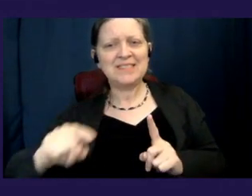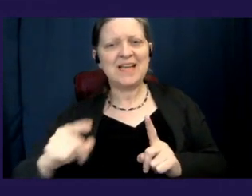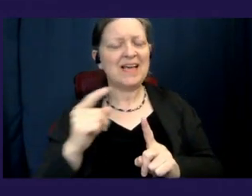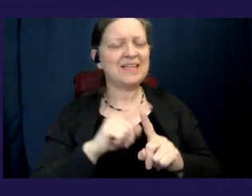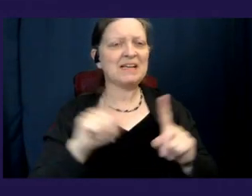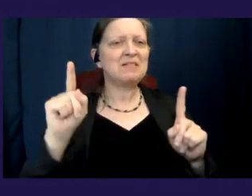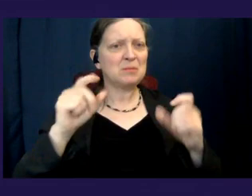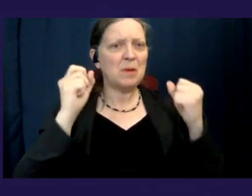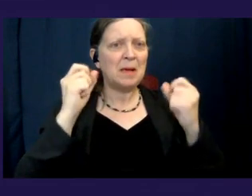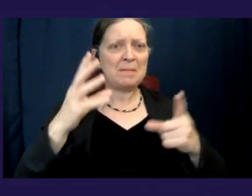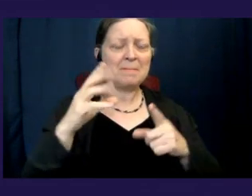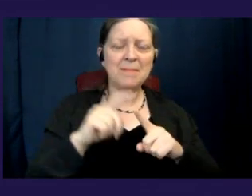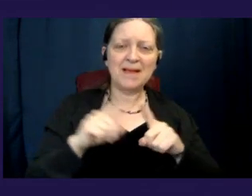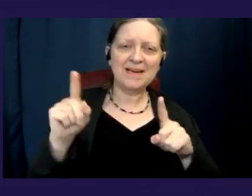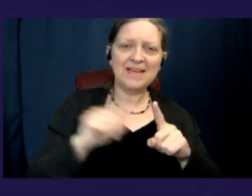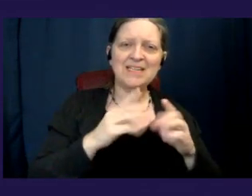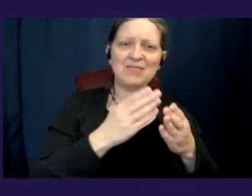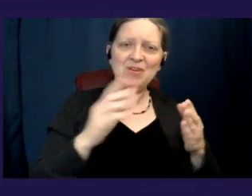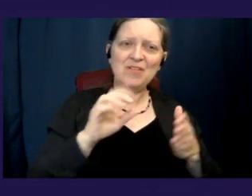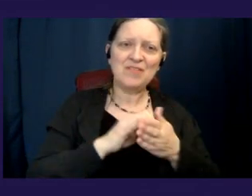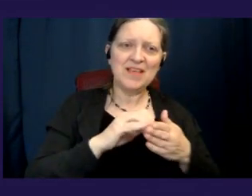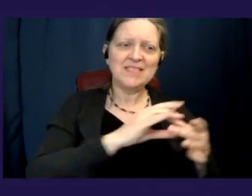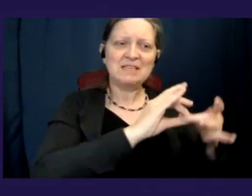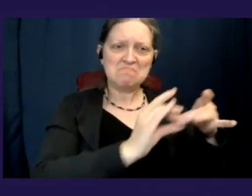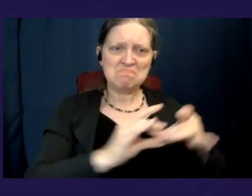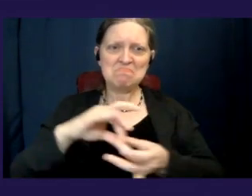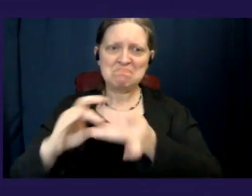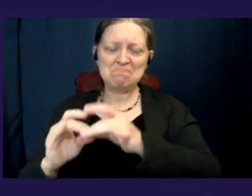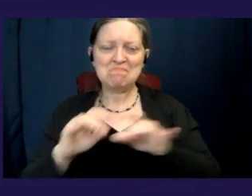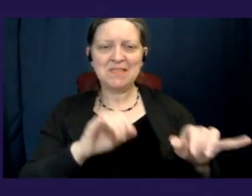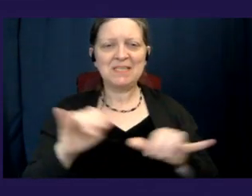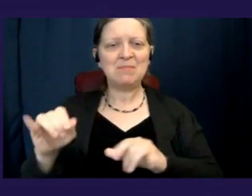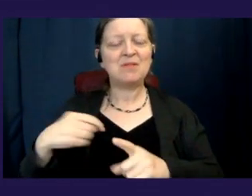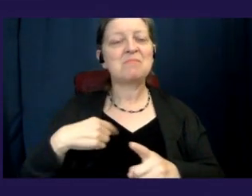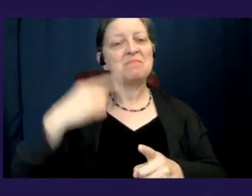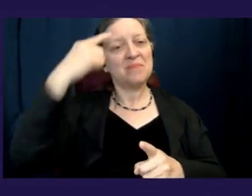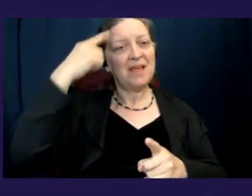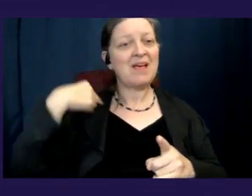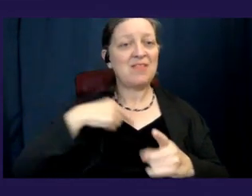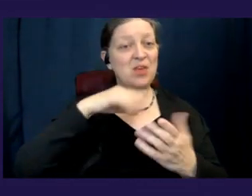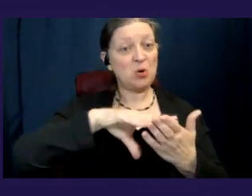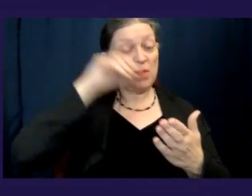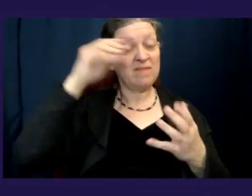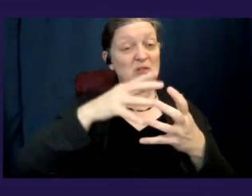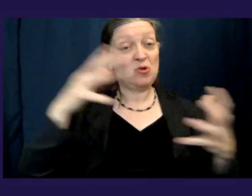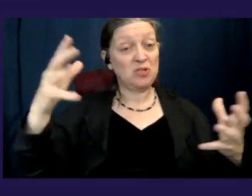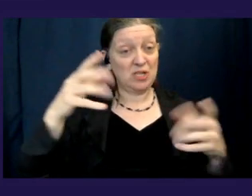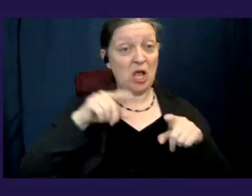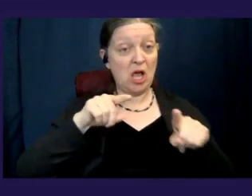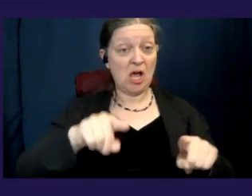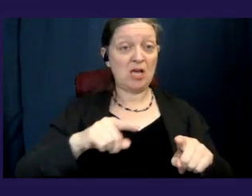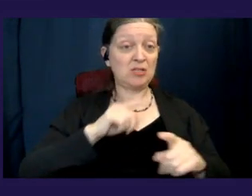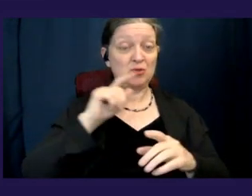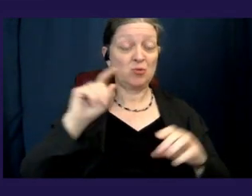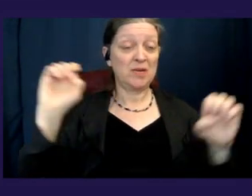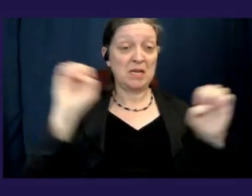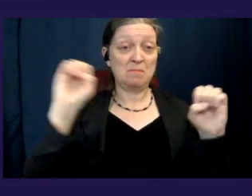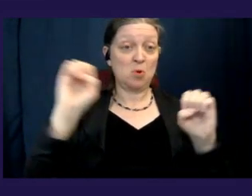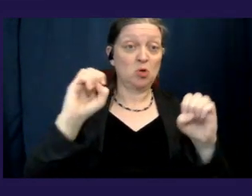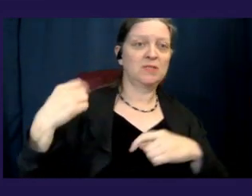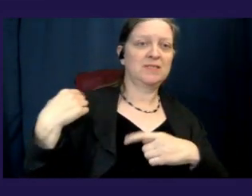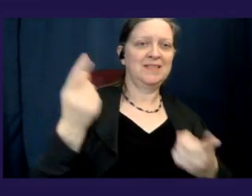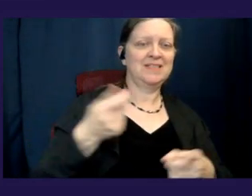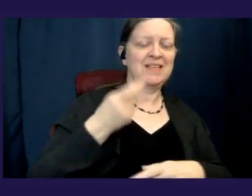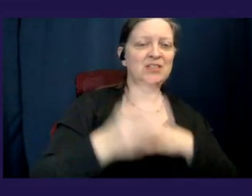lot during a time of emergency these last few years. And my hope is that if you've been listening in, you've heard